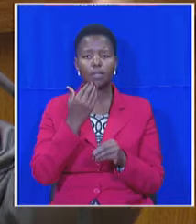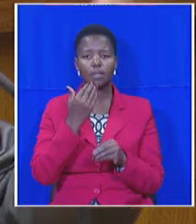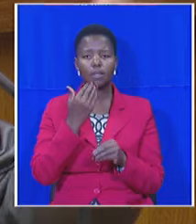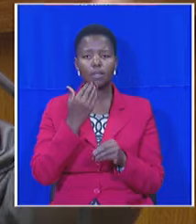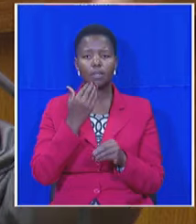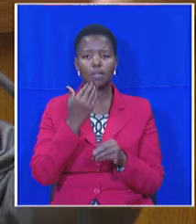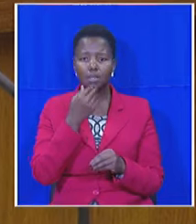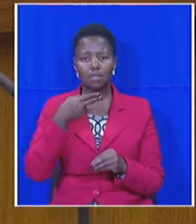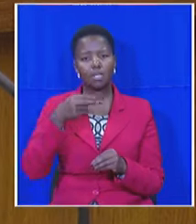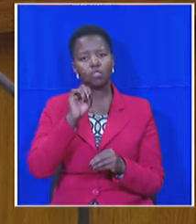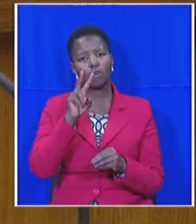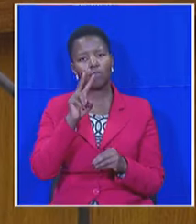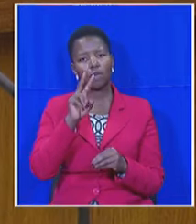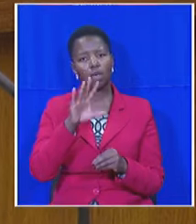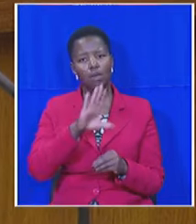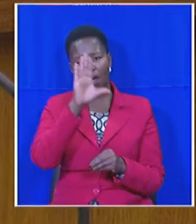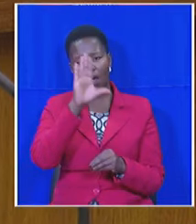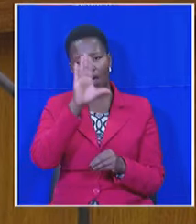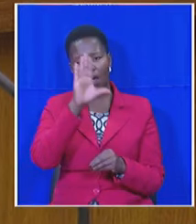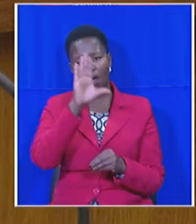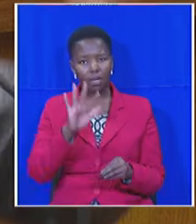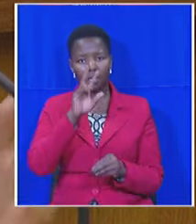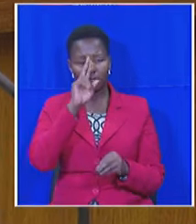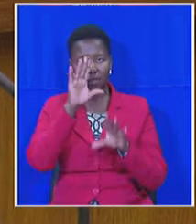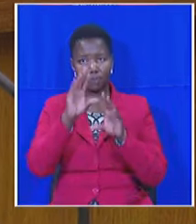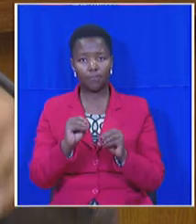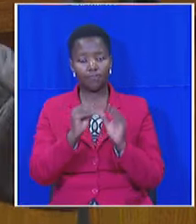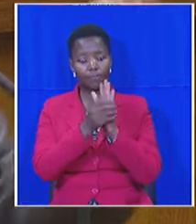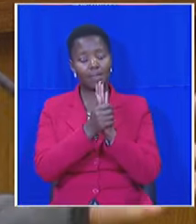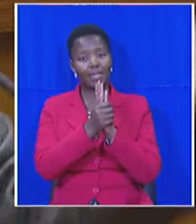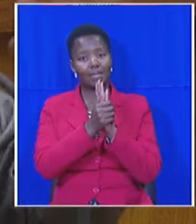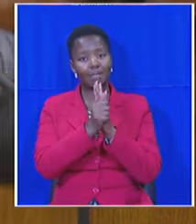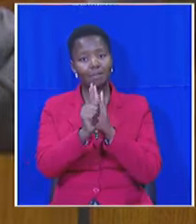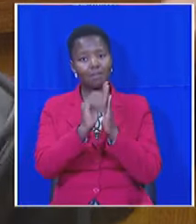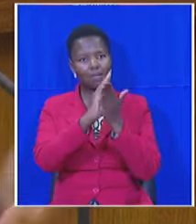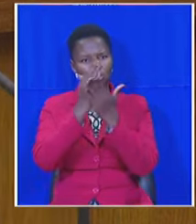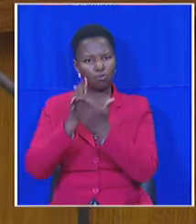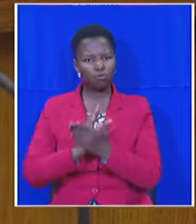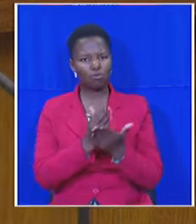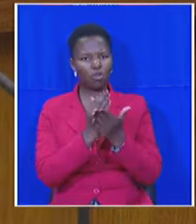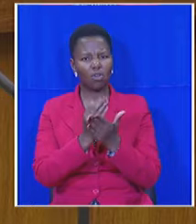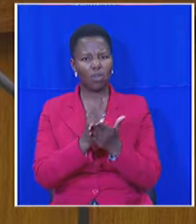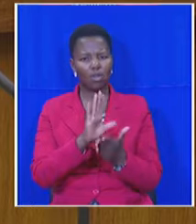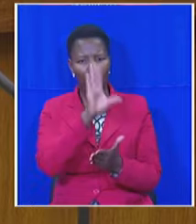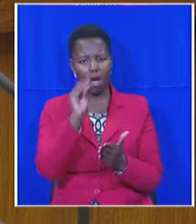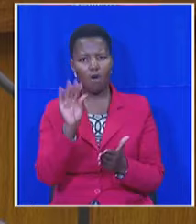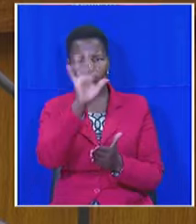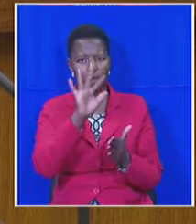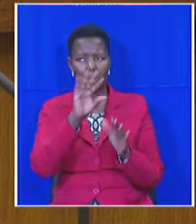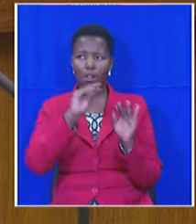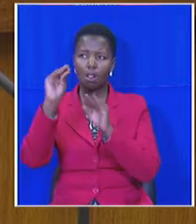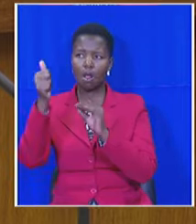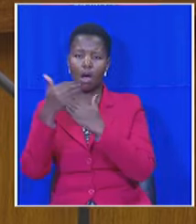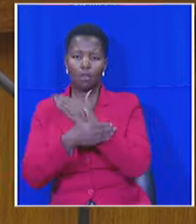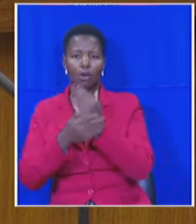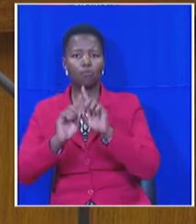HIV in the region, the issue of skills sharing in the region and keeping the skills in the region, then allowing them to be taken away